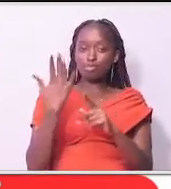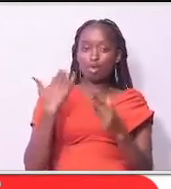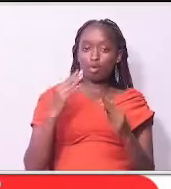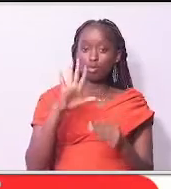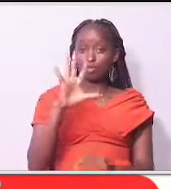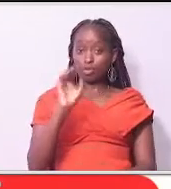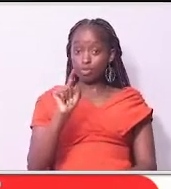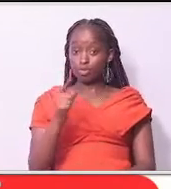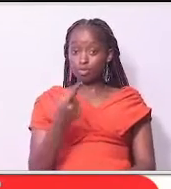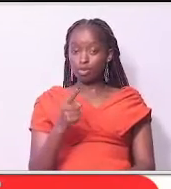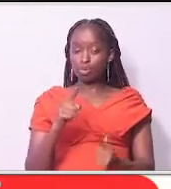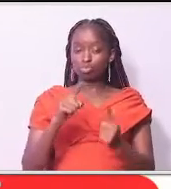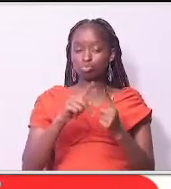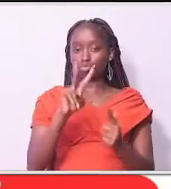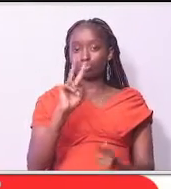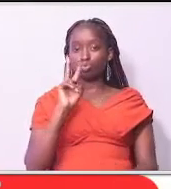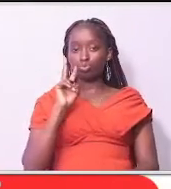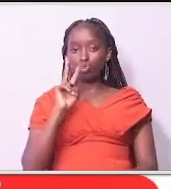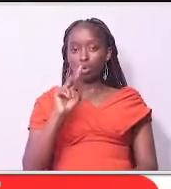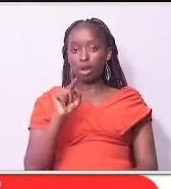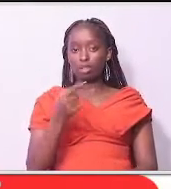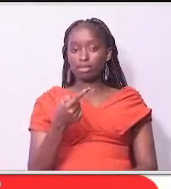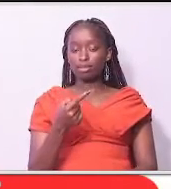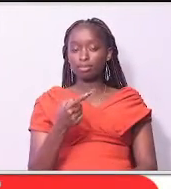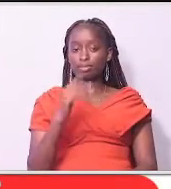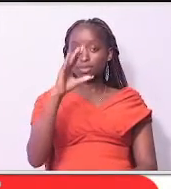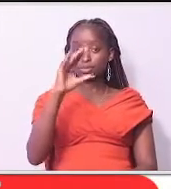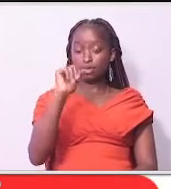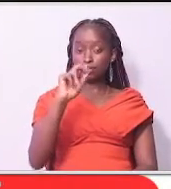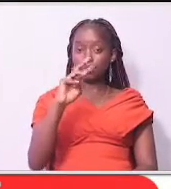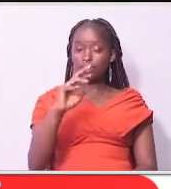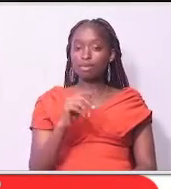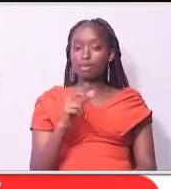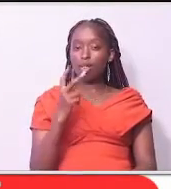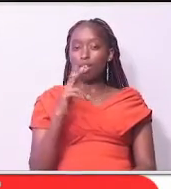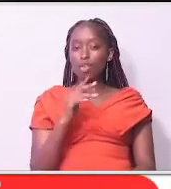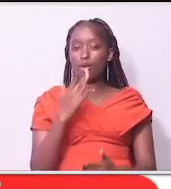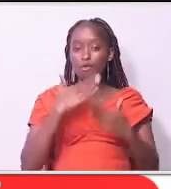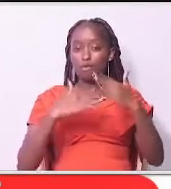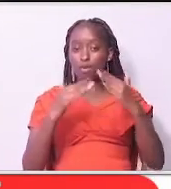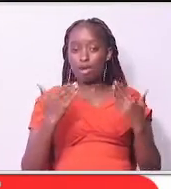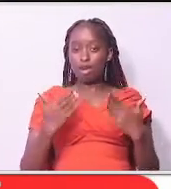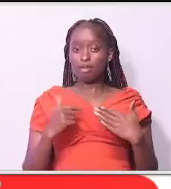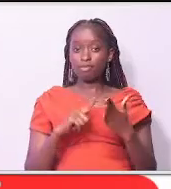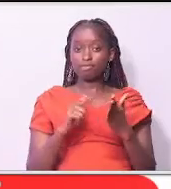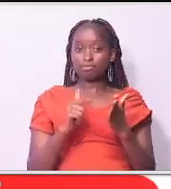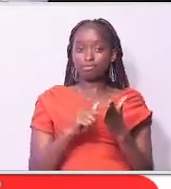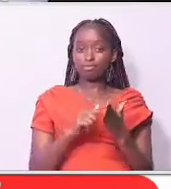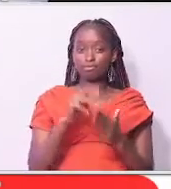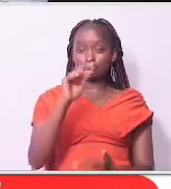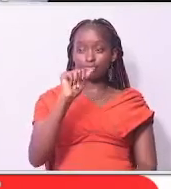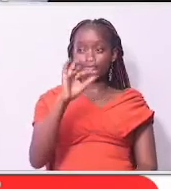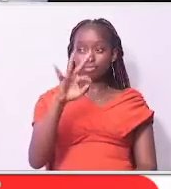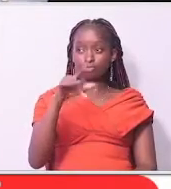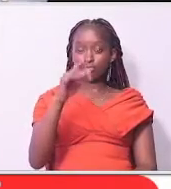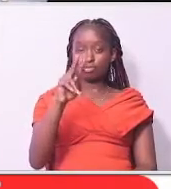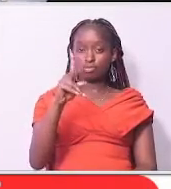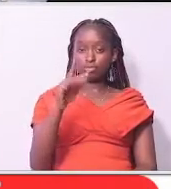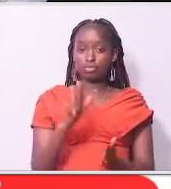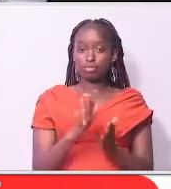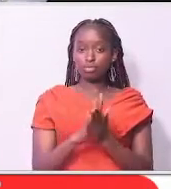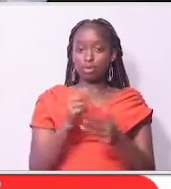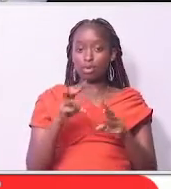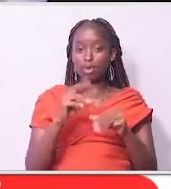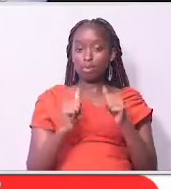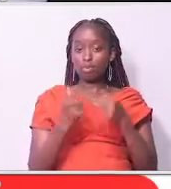to 200,000. The CMA is also looking towards adjusting policies and modalities governing the markets